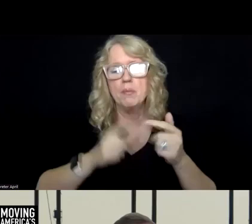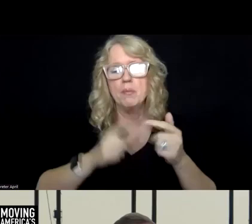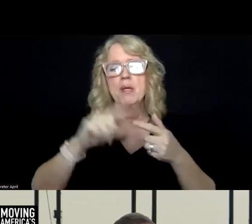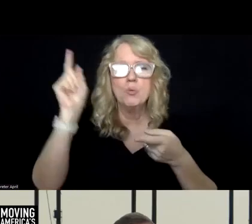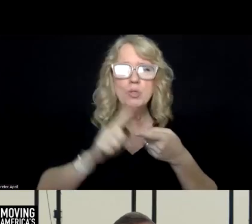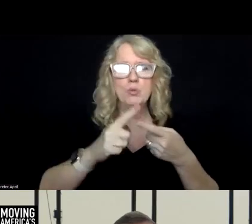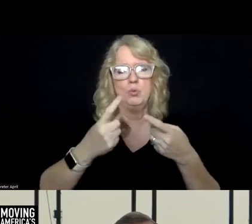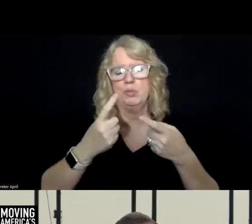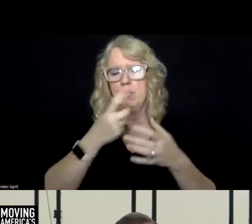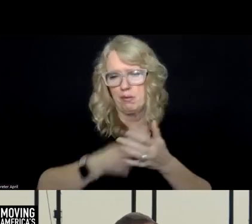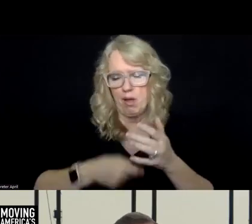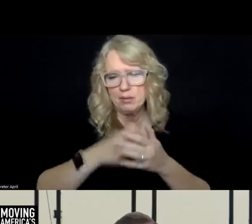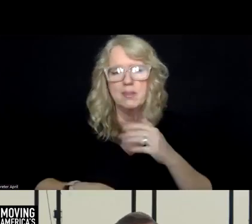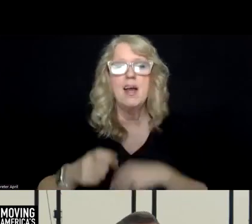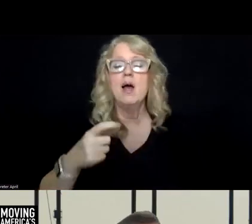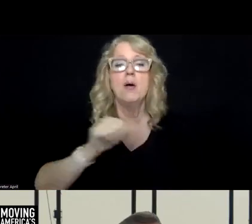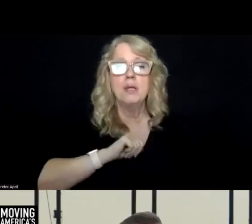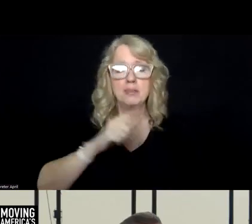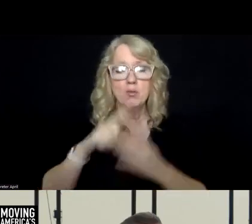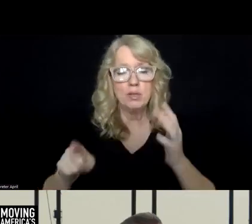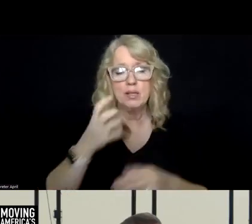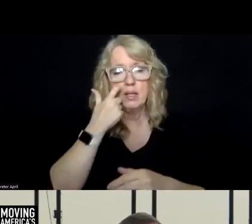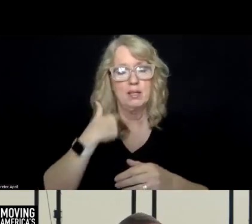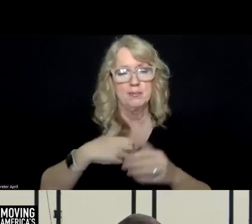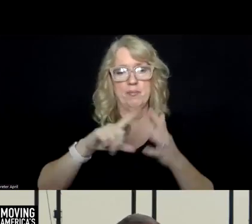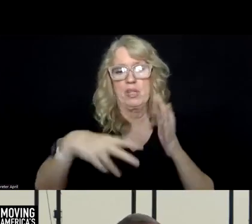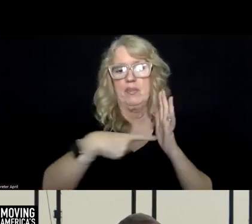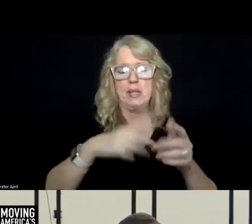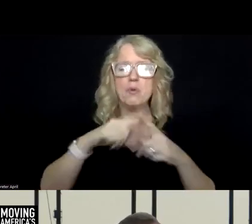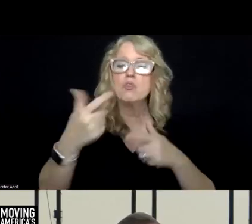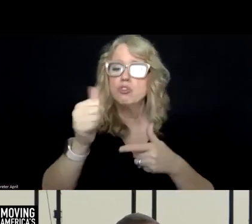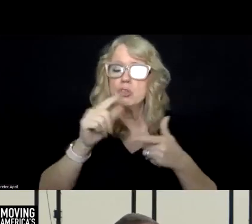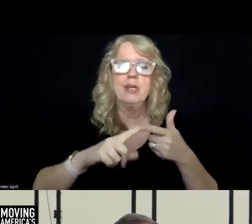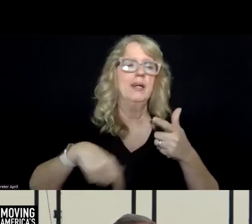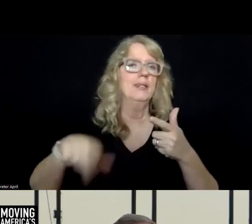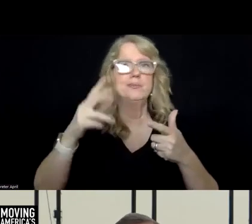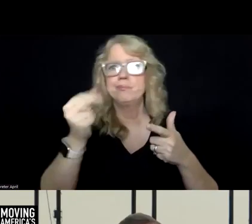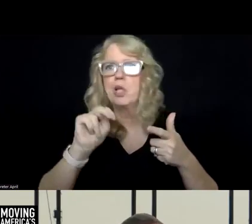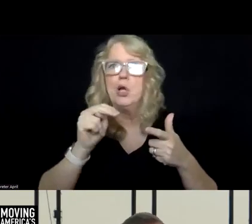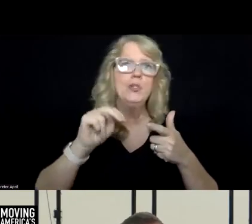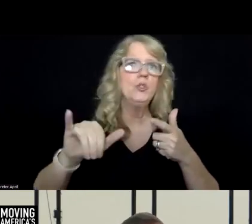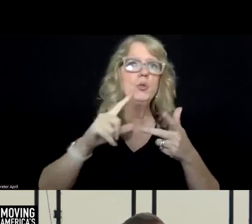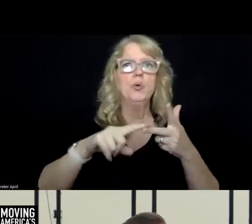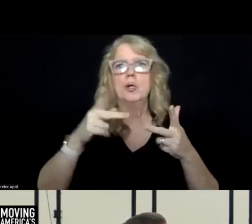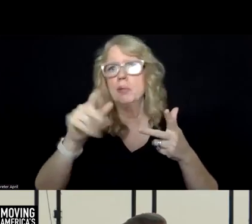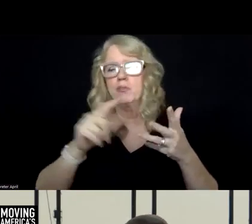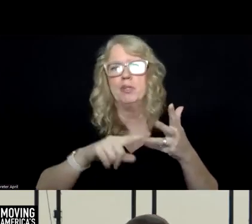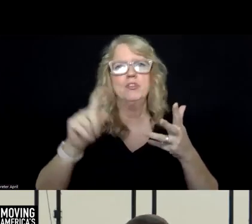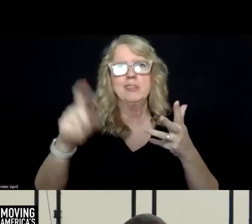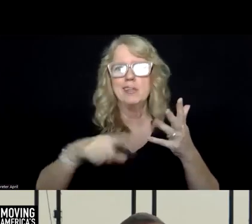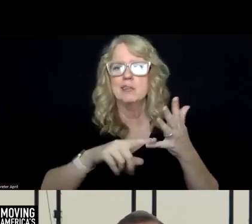costs. What I liked about it was it includes examples from Georgia, Michigan, New York, New Hampshire, Oregon, Pennsylvania, Texas,